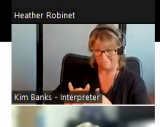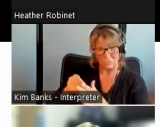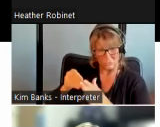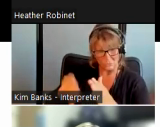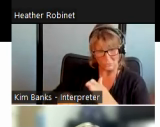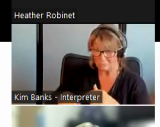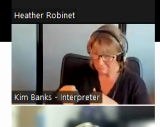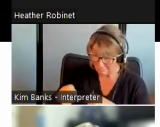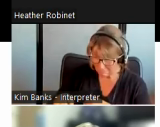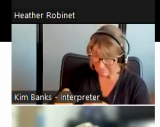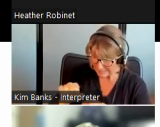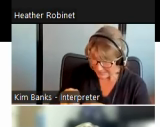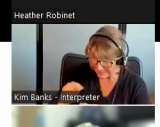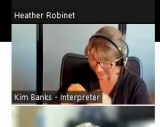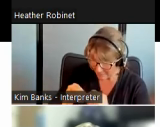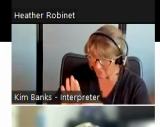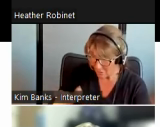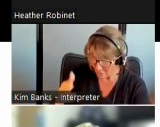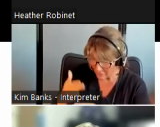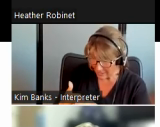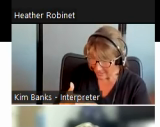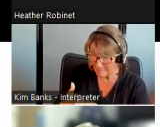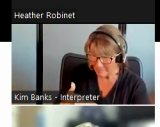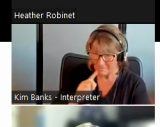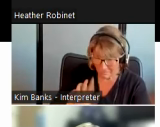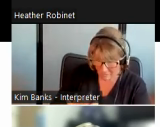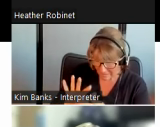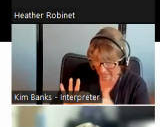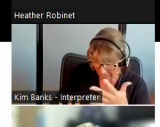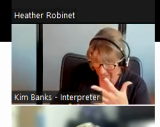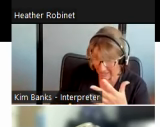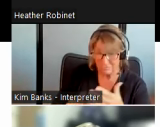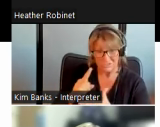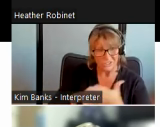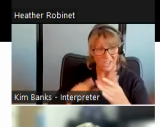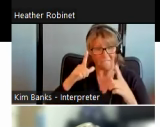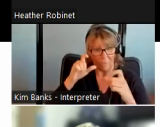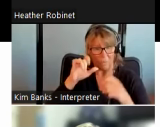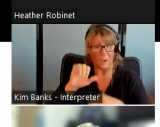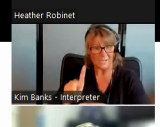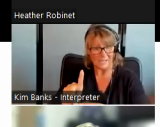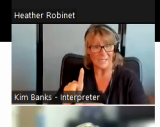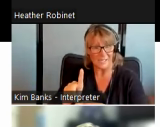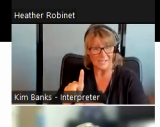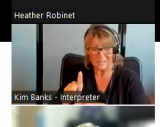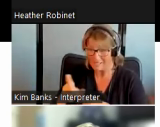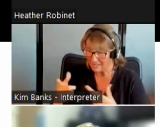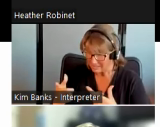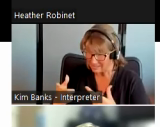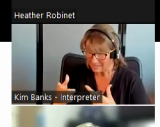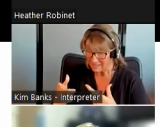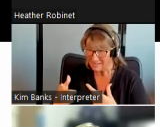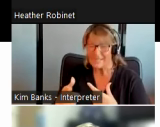also confirmed the name as it was issued on their photo ID, and confirmed that they did not